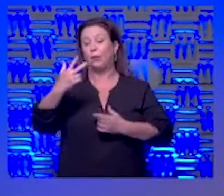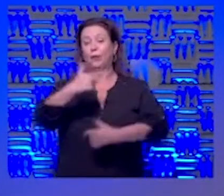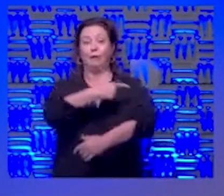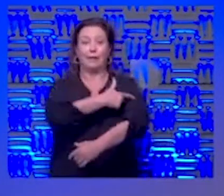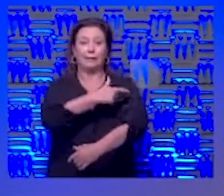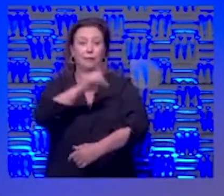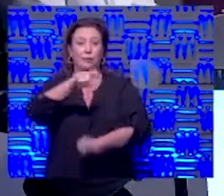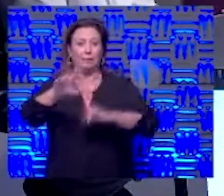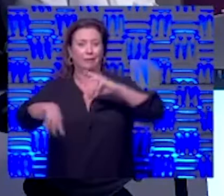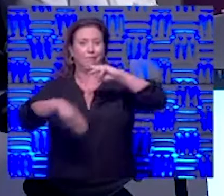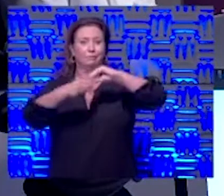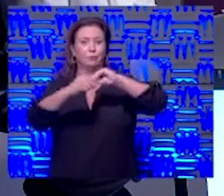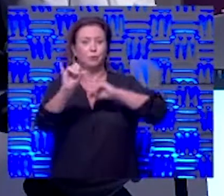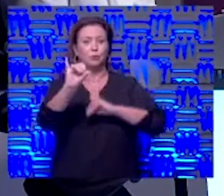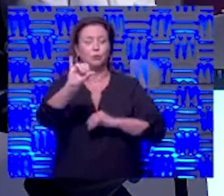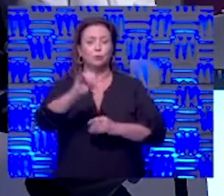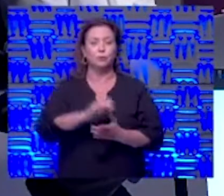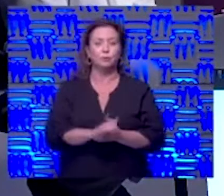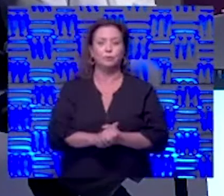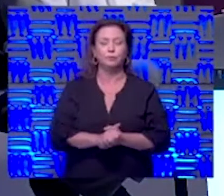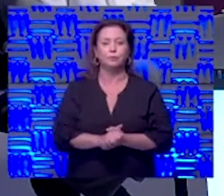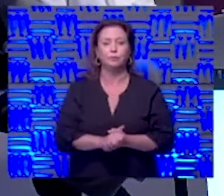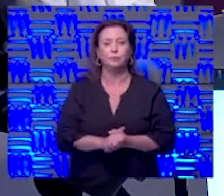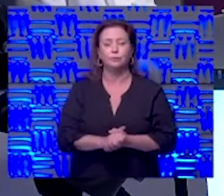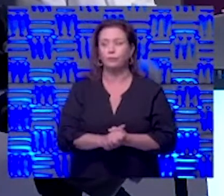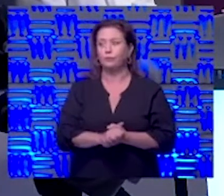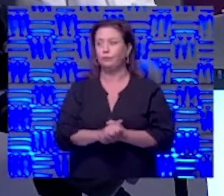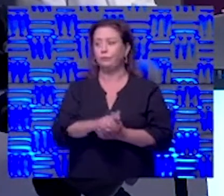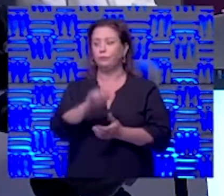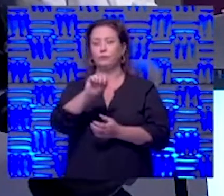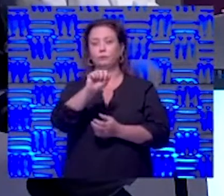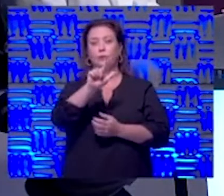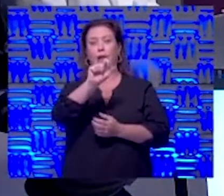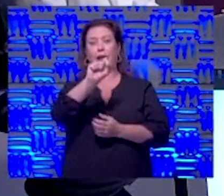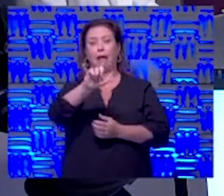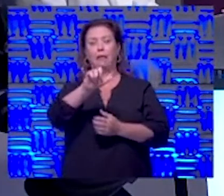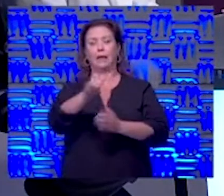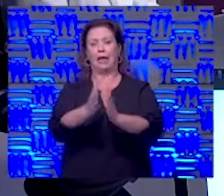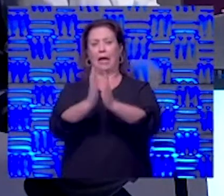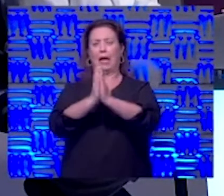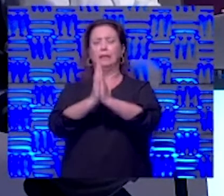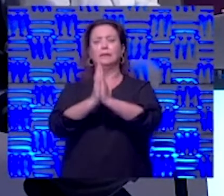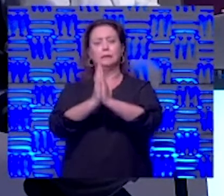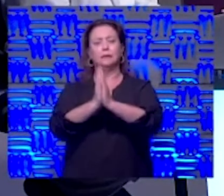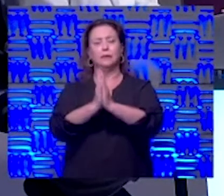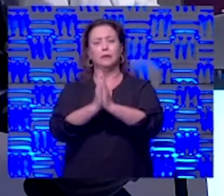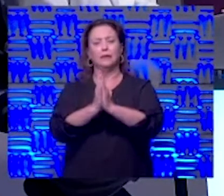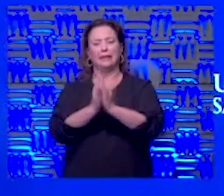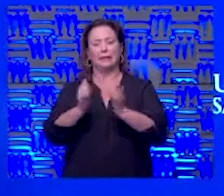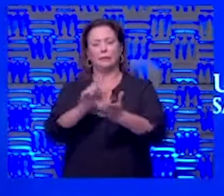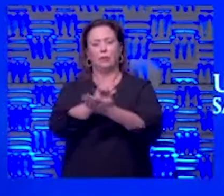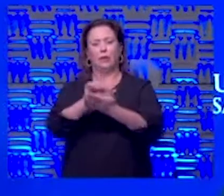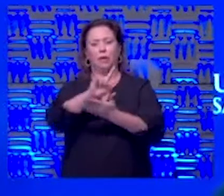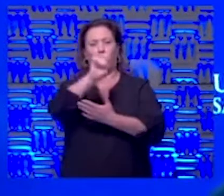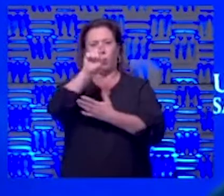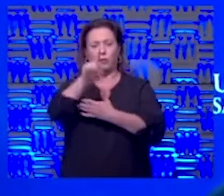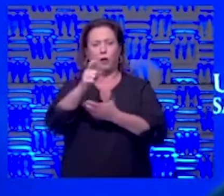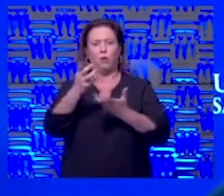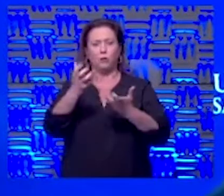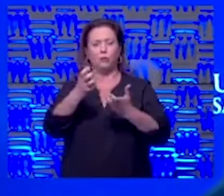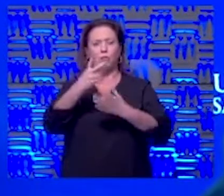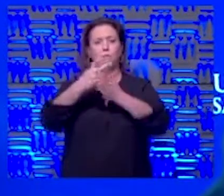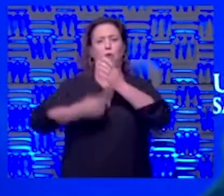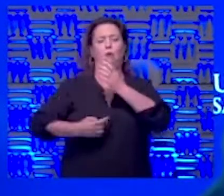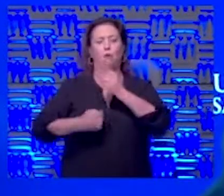need to get. All right. Allie asked a question earlier in the week that I'd like to have both of you weigh in on, because there are